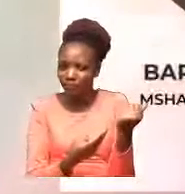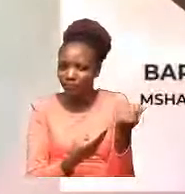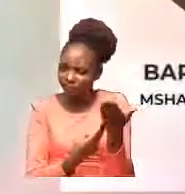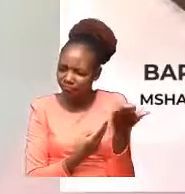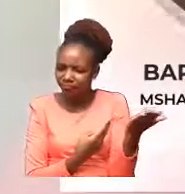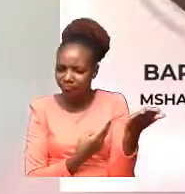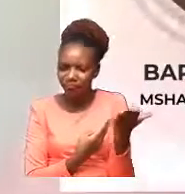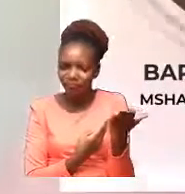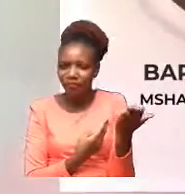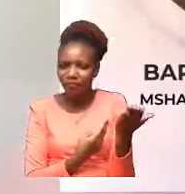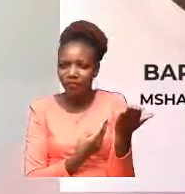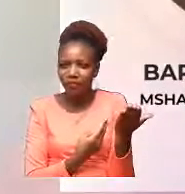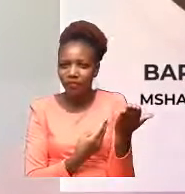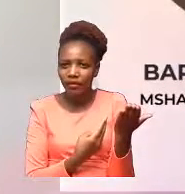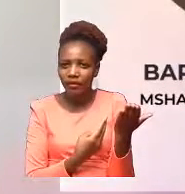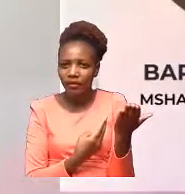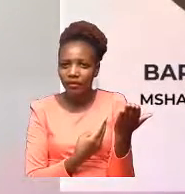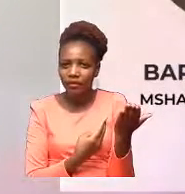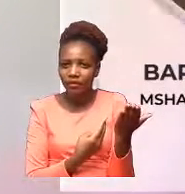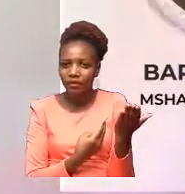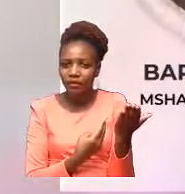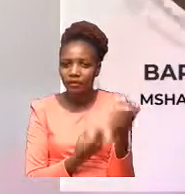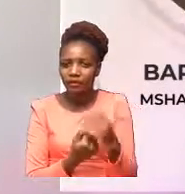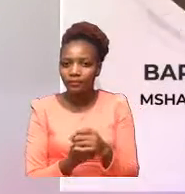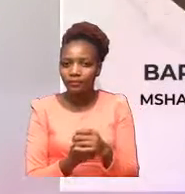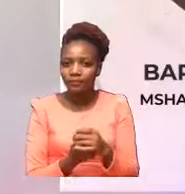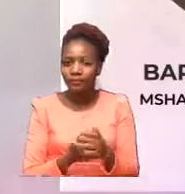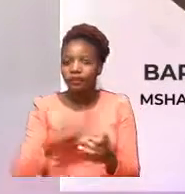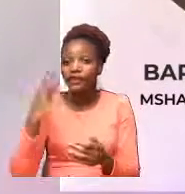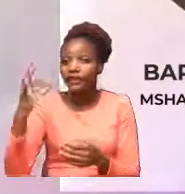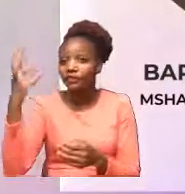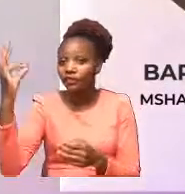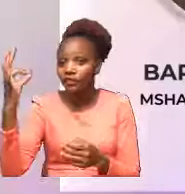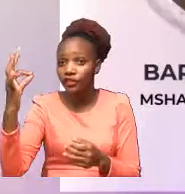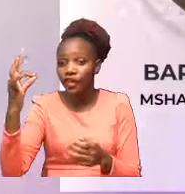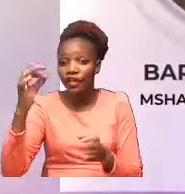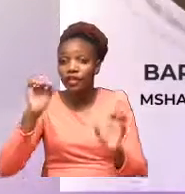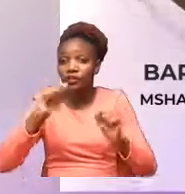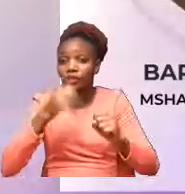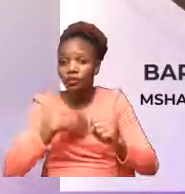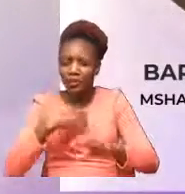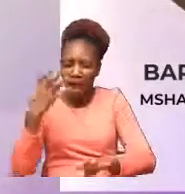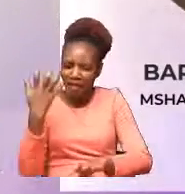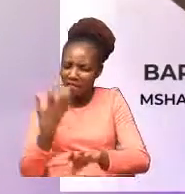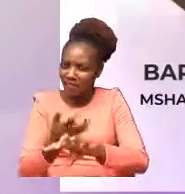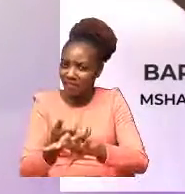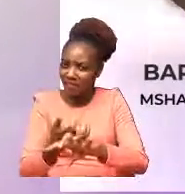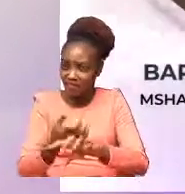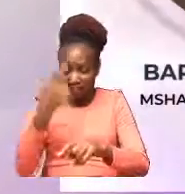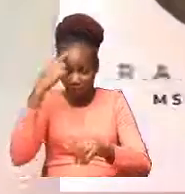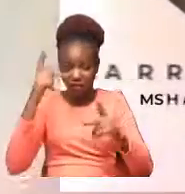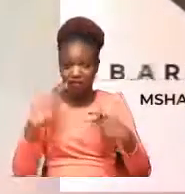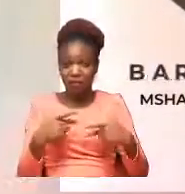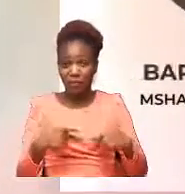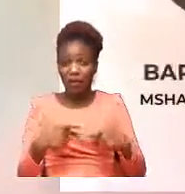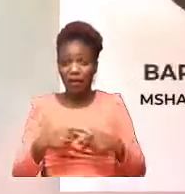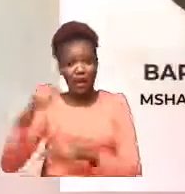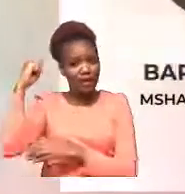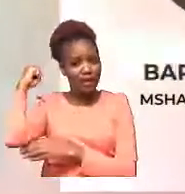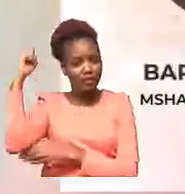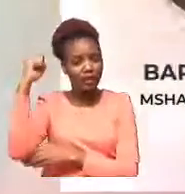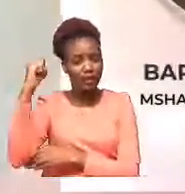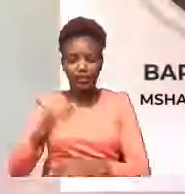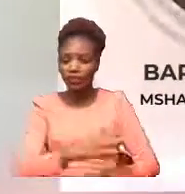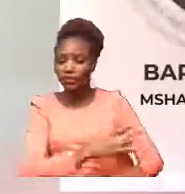or contradiction is that in future it is going to be very difficult for people in politics to